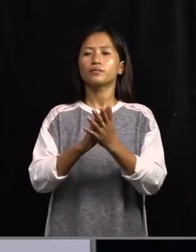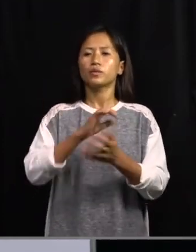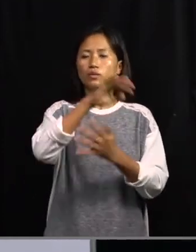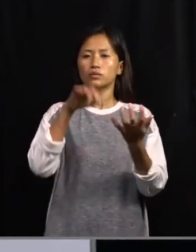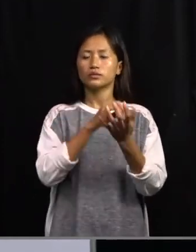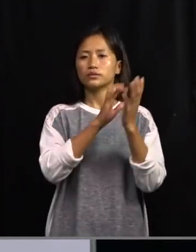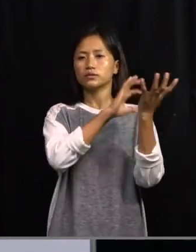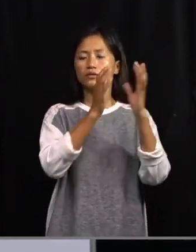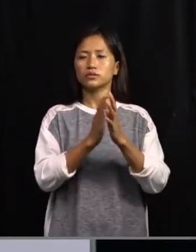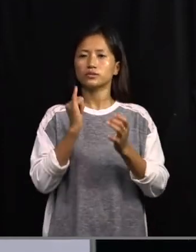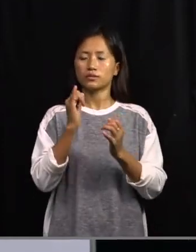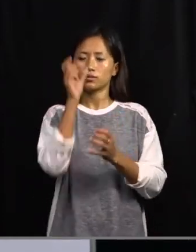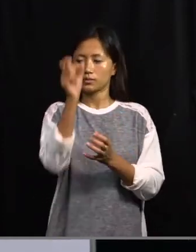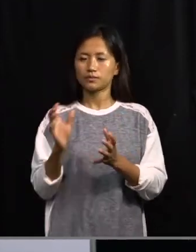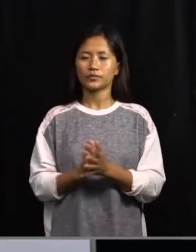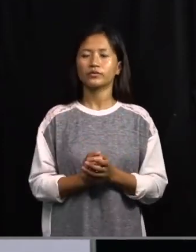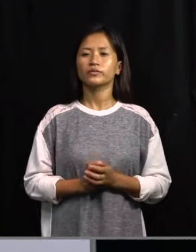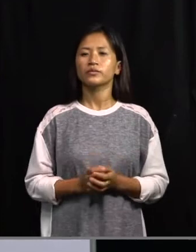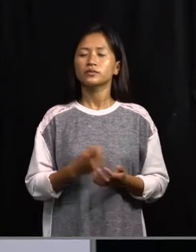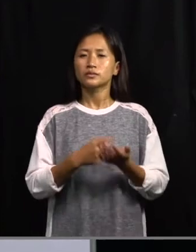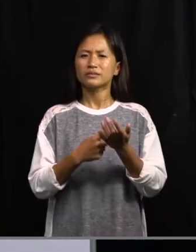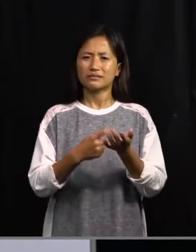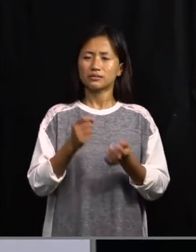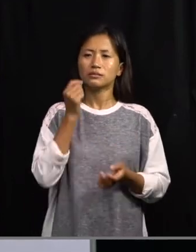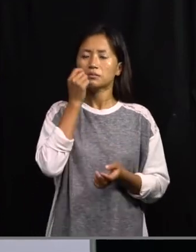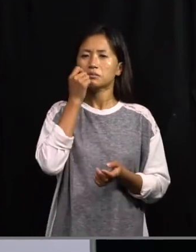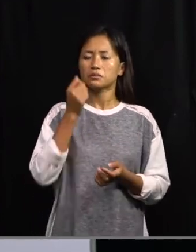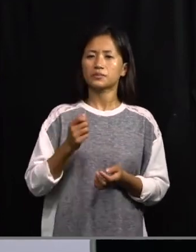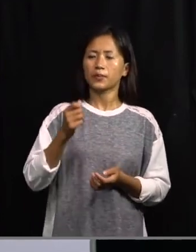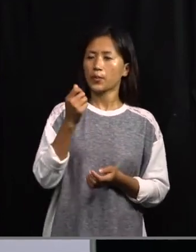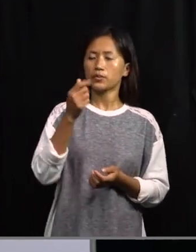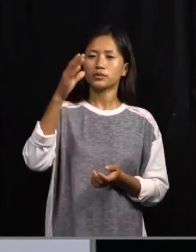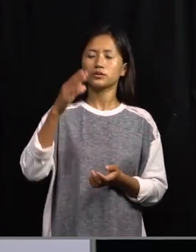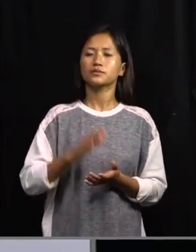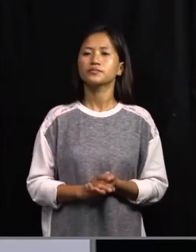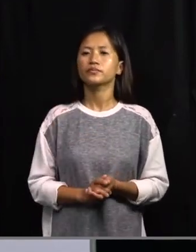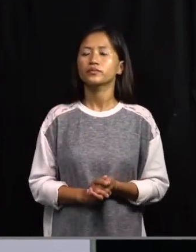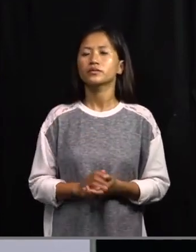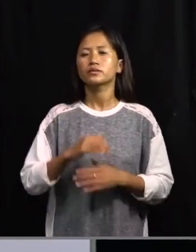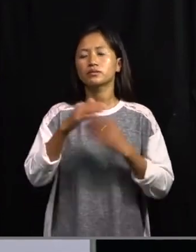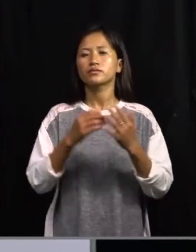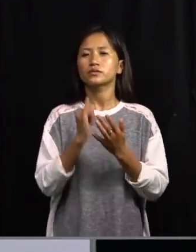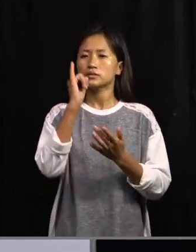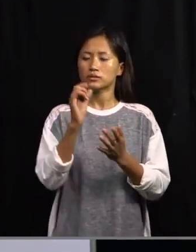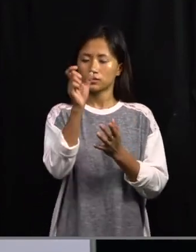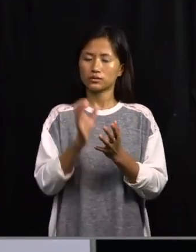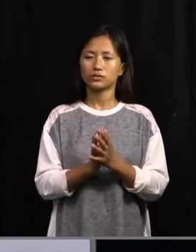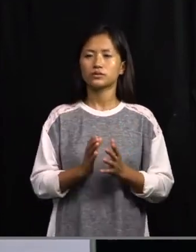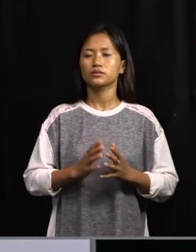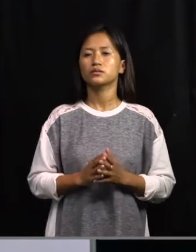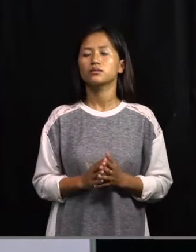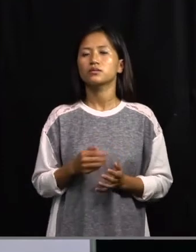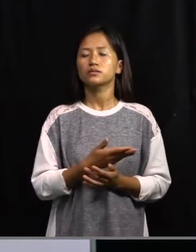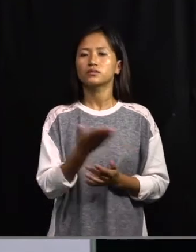government can also borrow money from the rich people in the domestic country. So when government borrows money from all these institutions, they